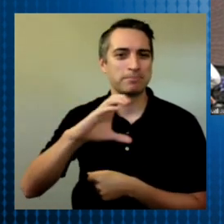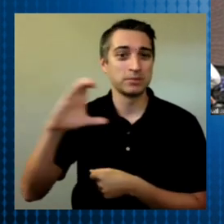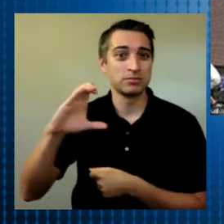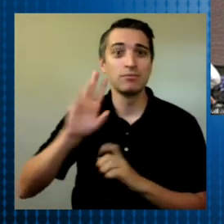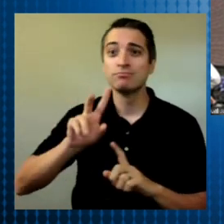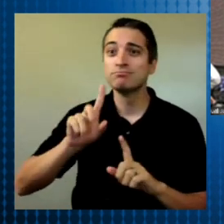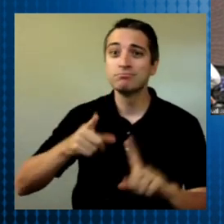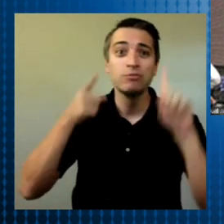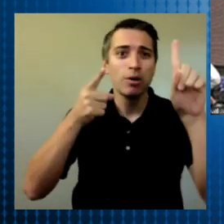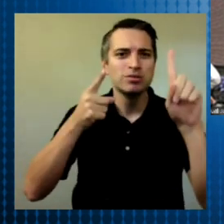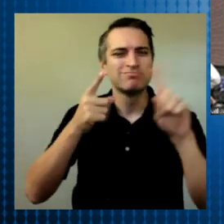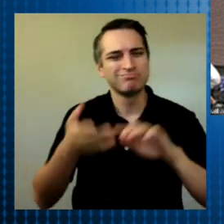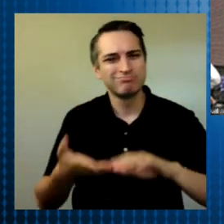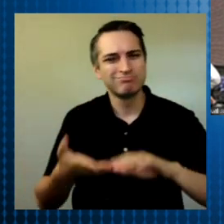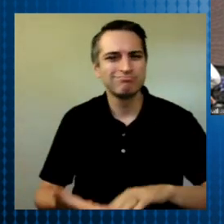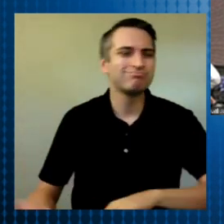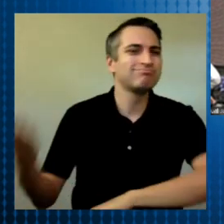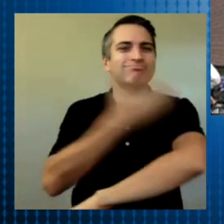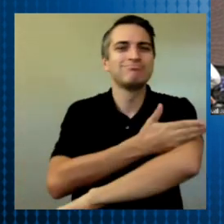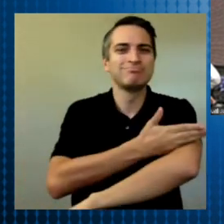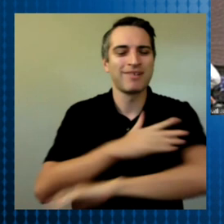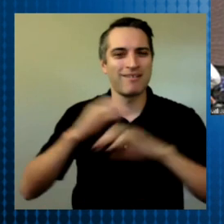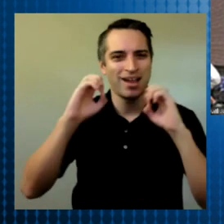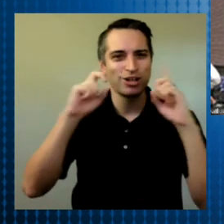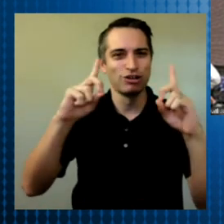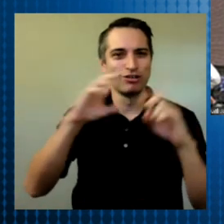education and opportunity in this community.